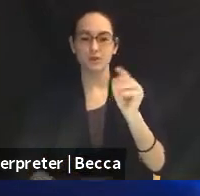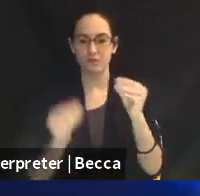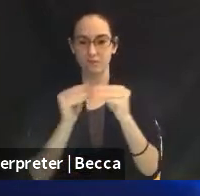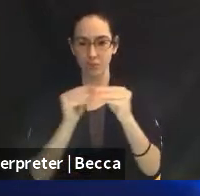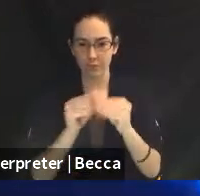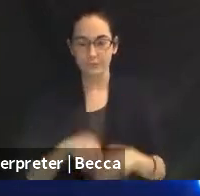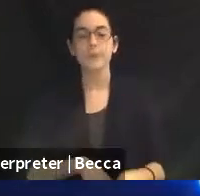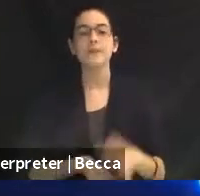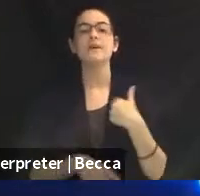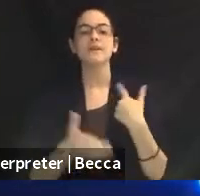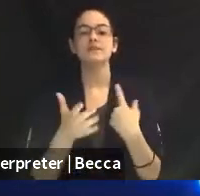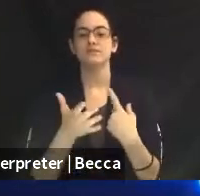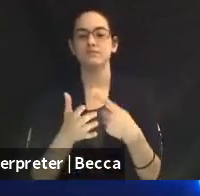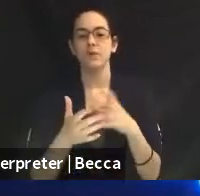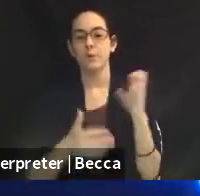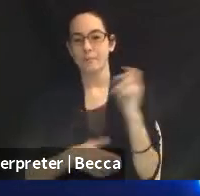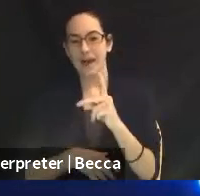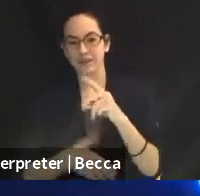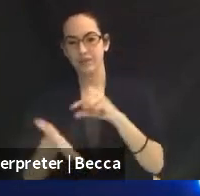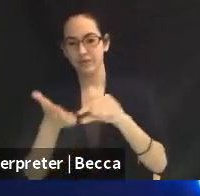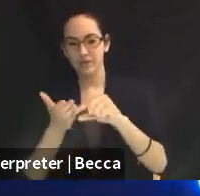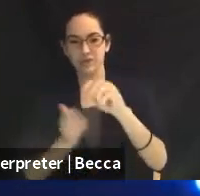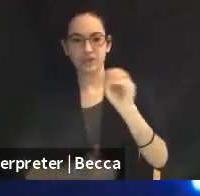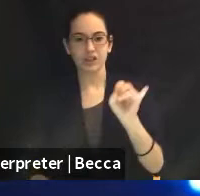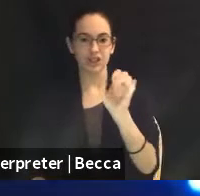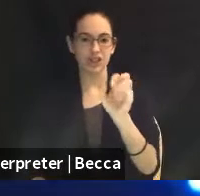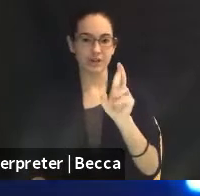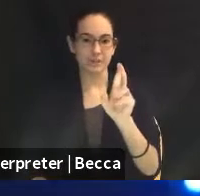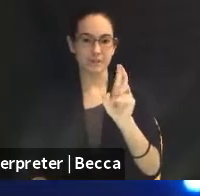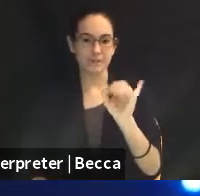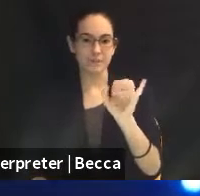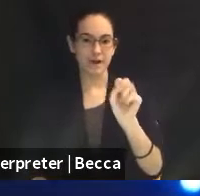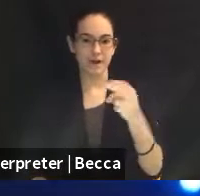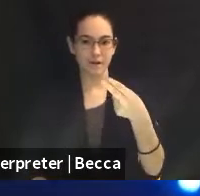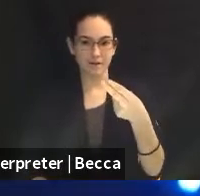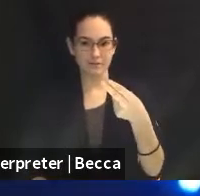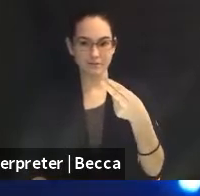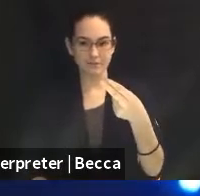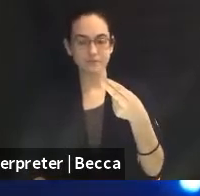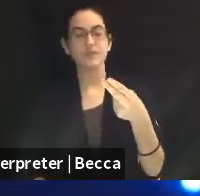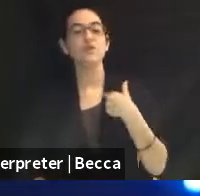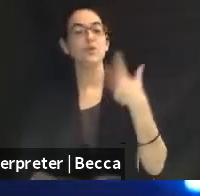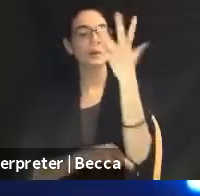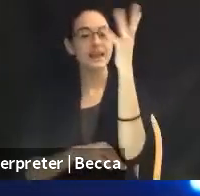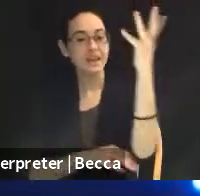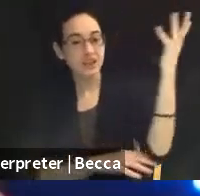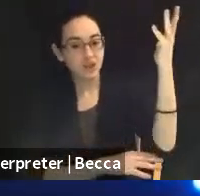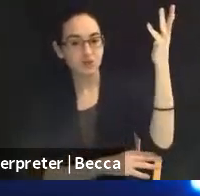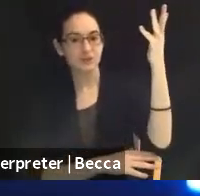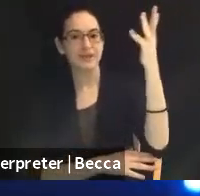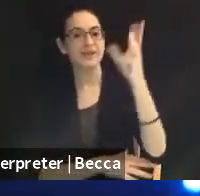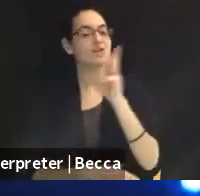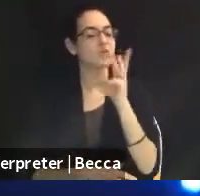Let's go back to it. Jeremiah says this, they will be like a tree planted by the water that sends out its roots by the stream. And do